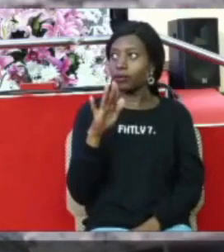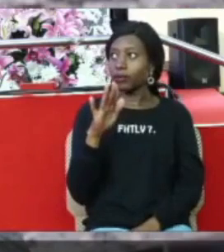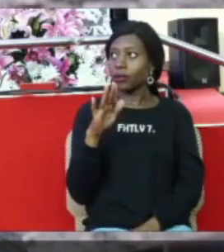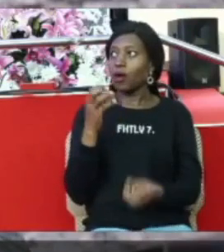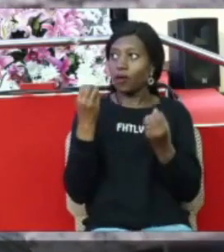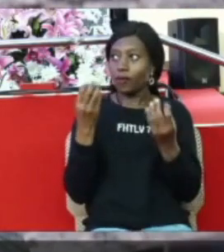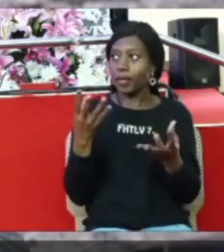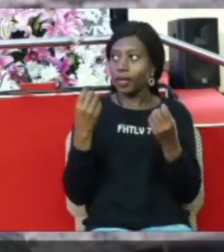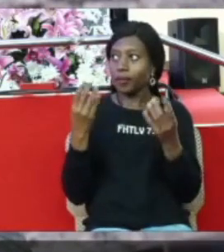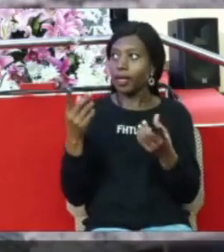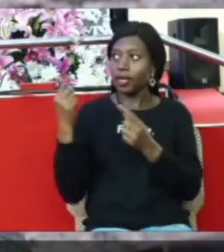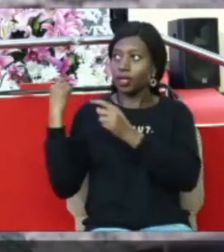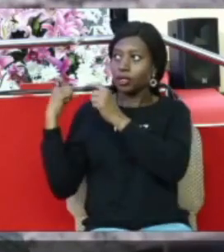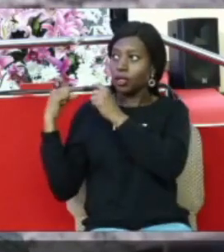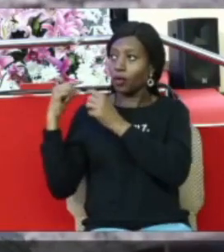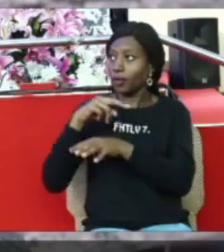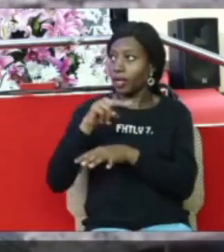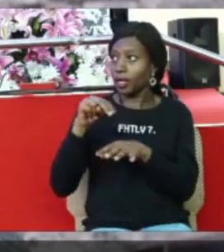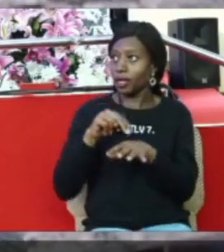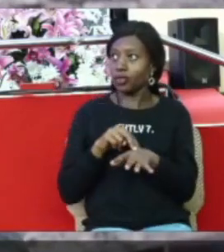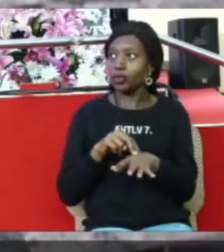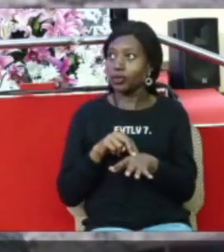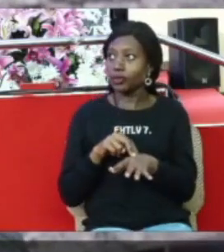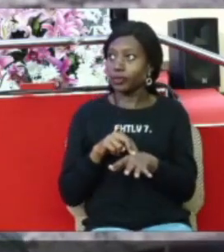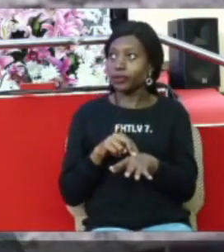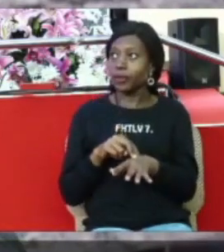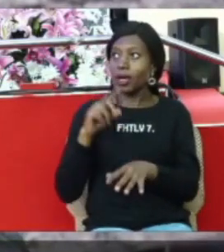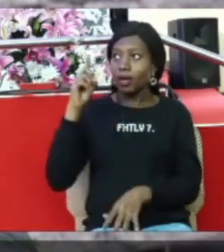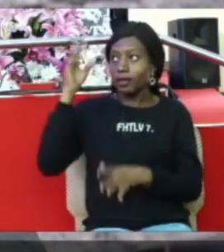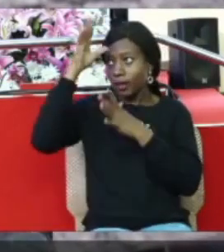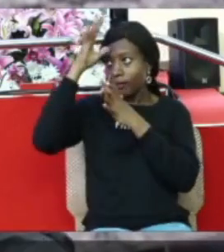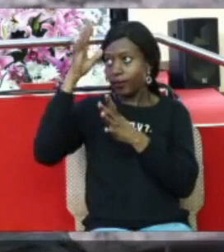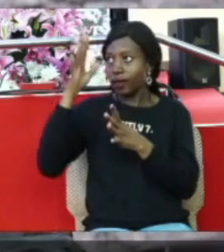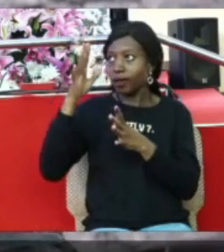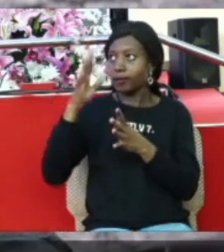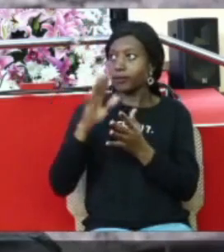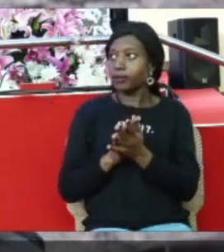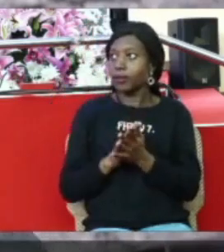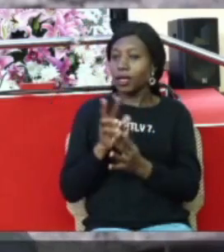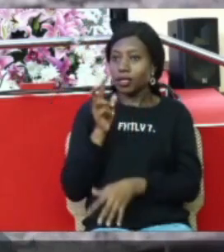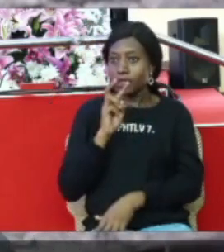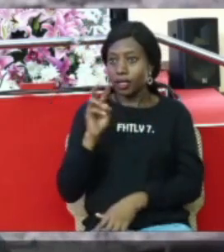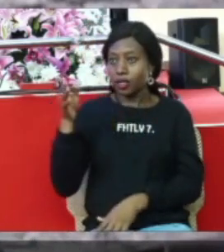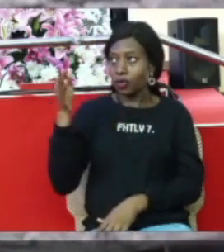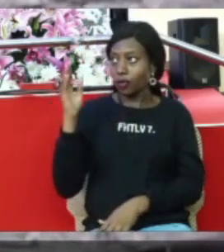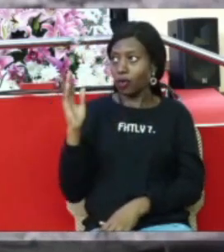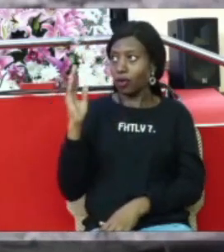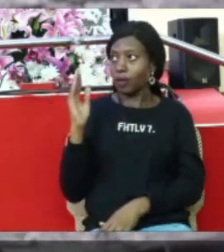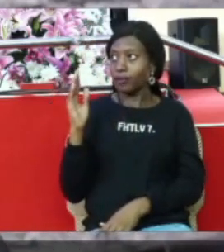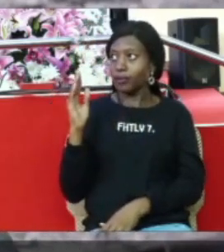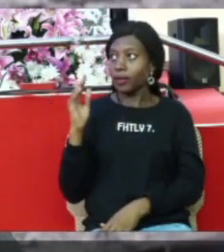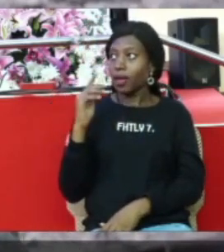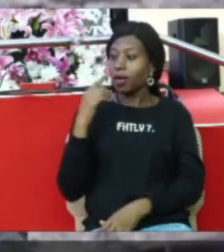He is our father in the sight of God, in whom he believed. The God who gives life to the dead and calls into being things